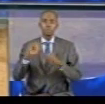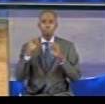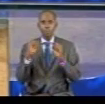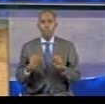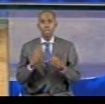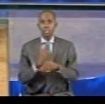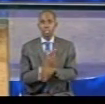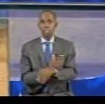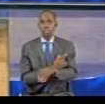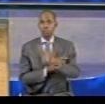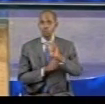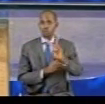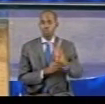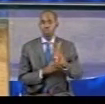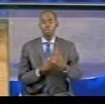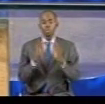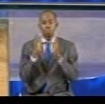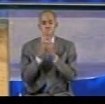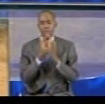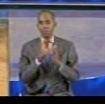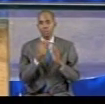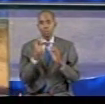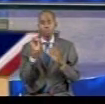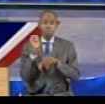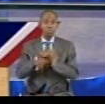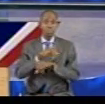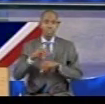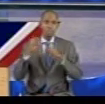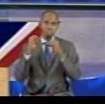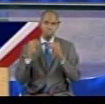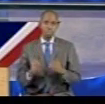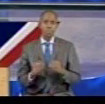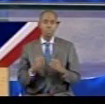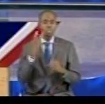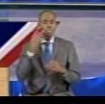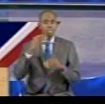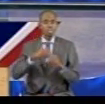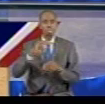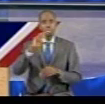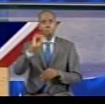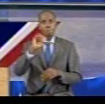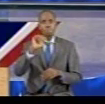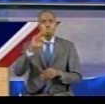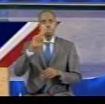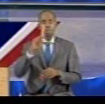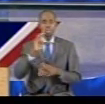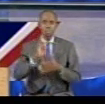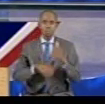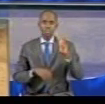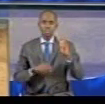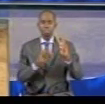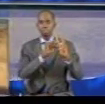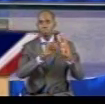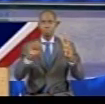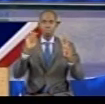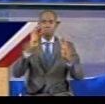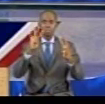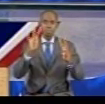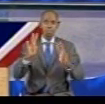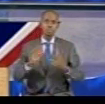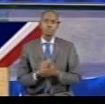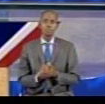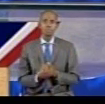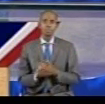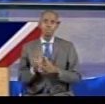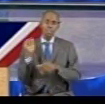to Mark chapter 6, verse 47. His